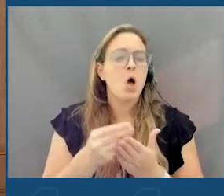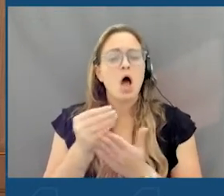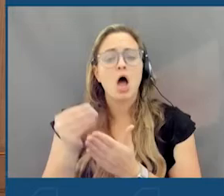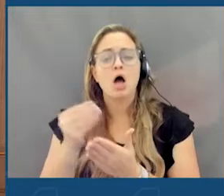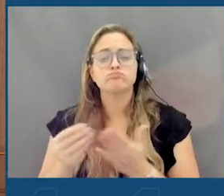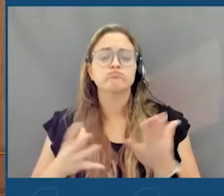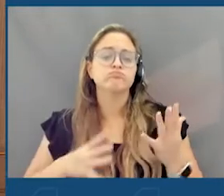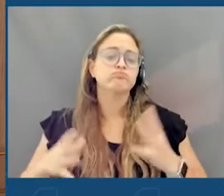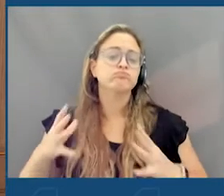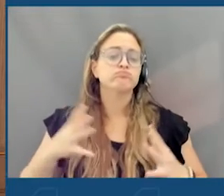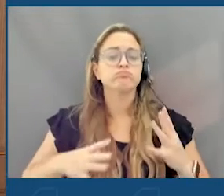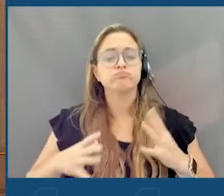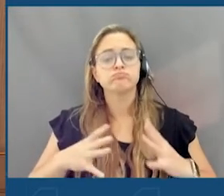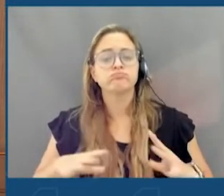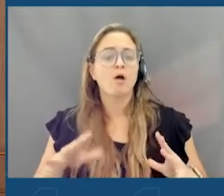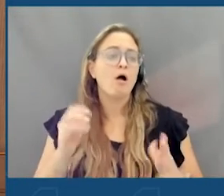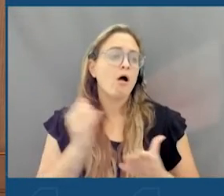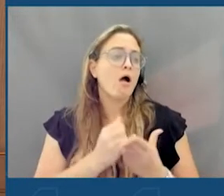jewelry, artwork.